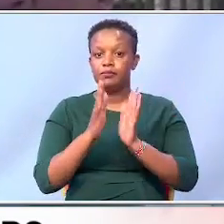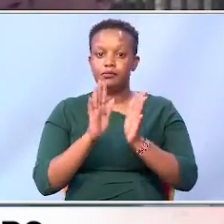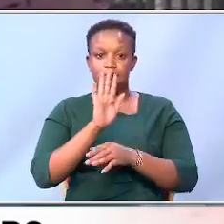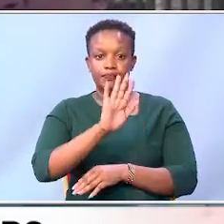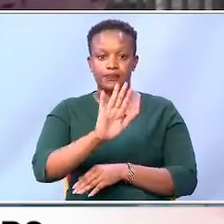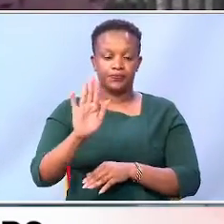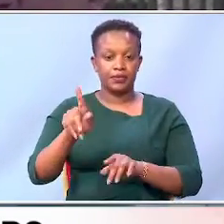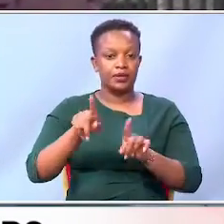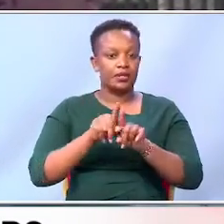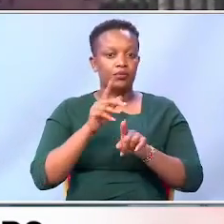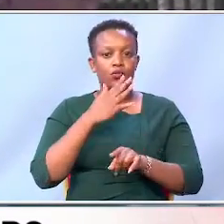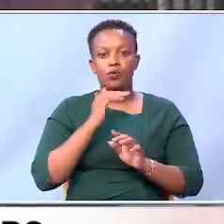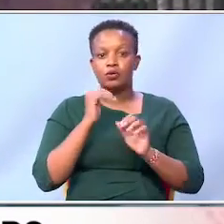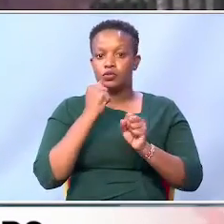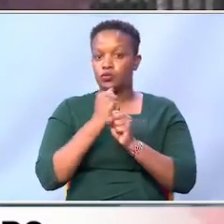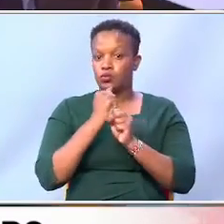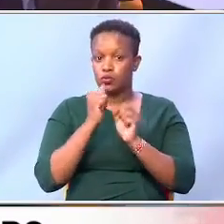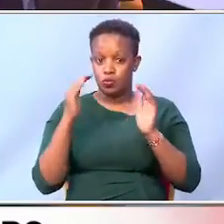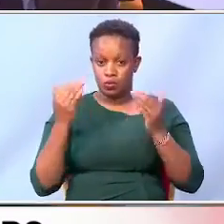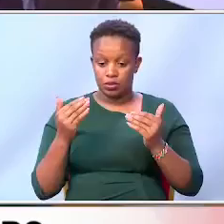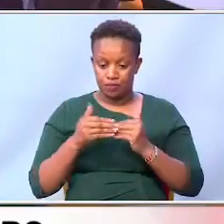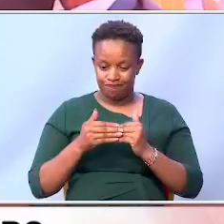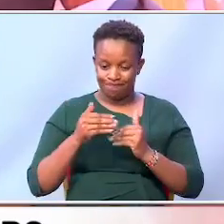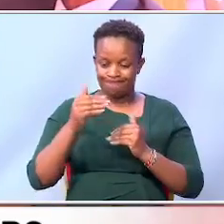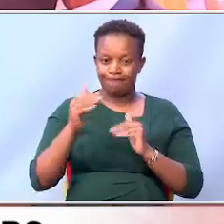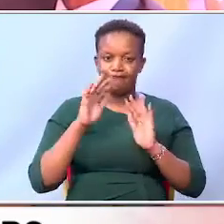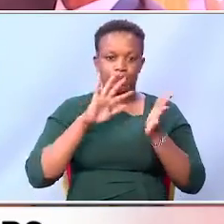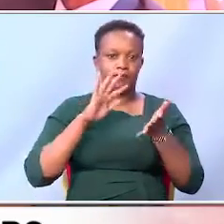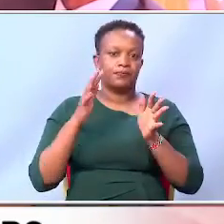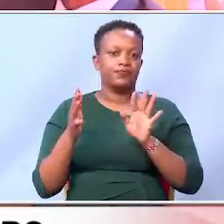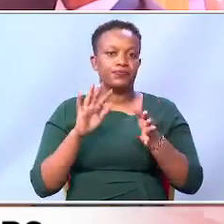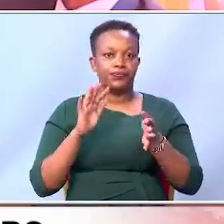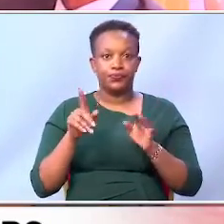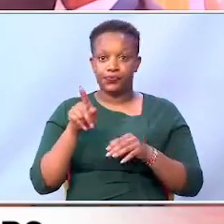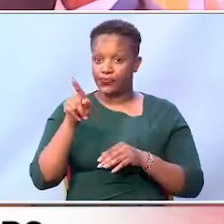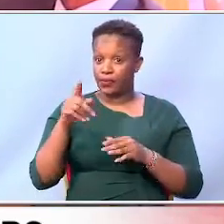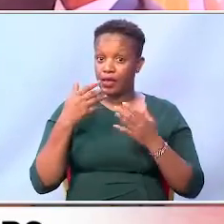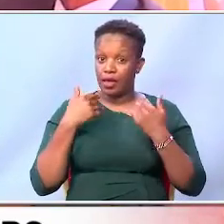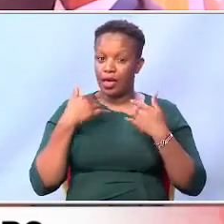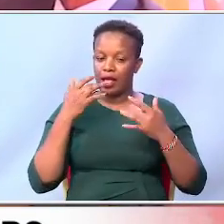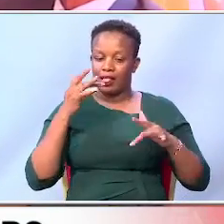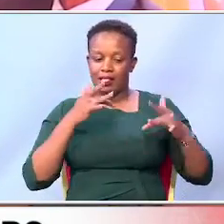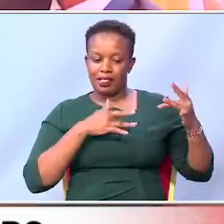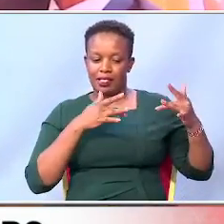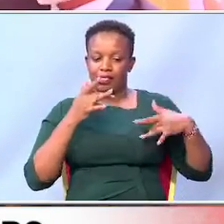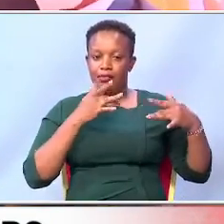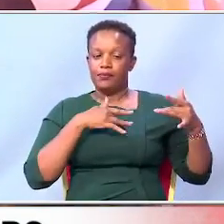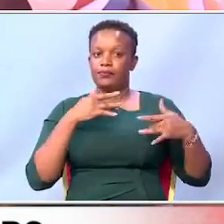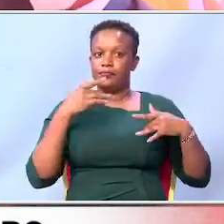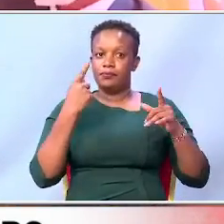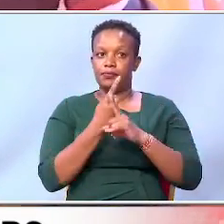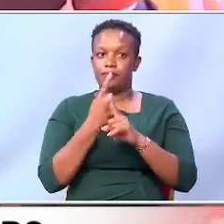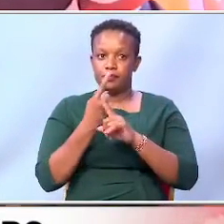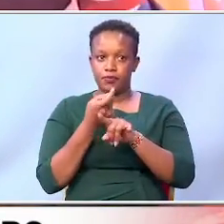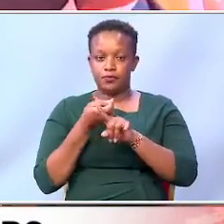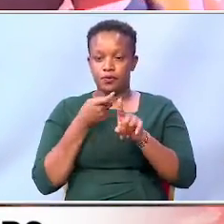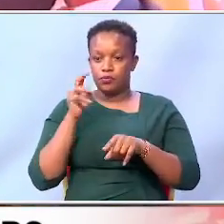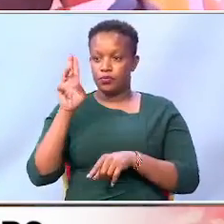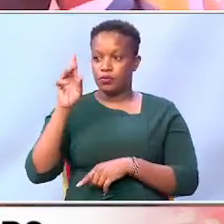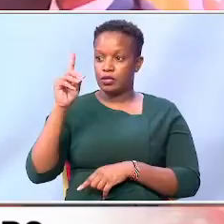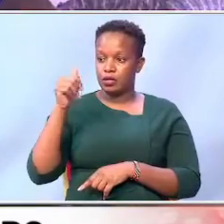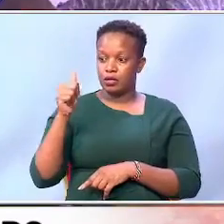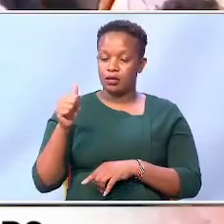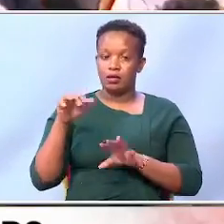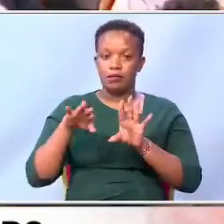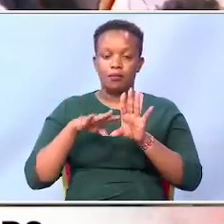do and how he would want us to move forward. This already eliciting mixed reactions from UDA allied members of parliament,